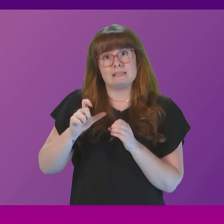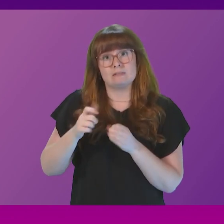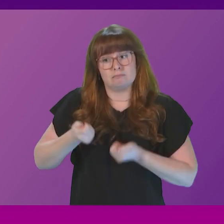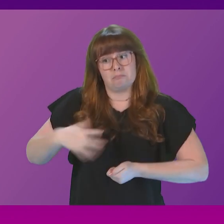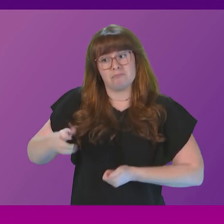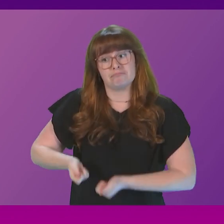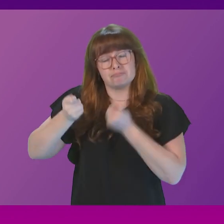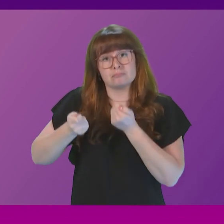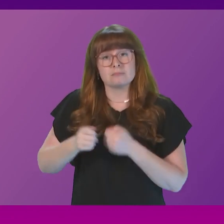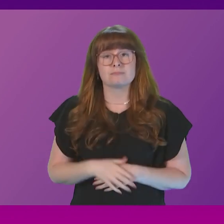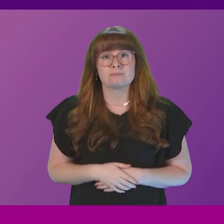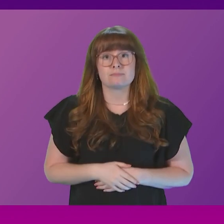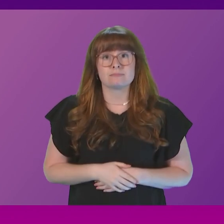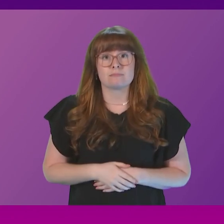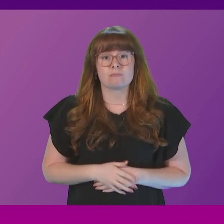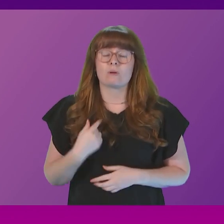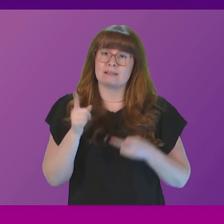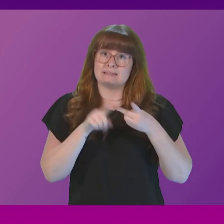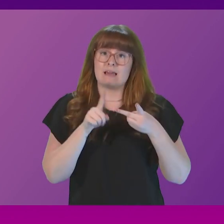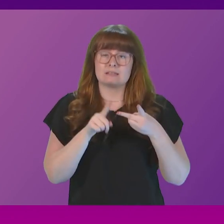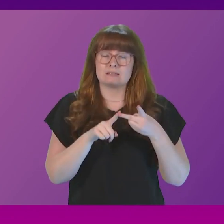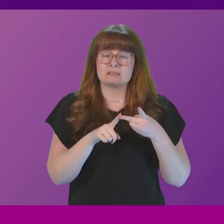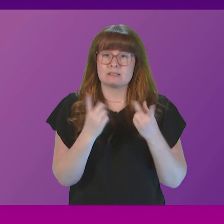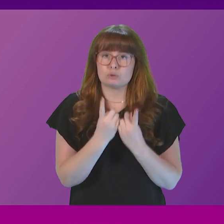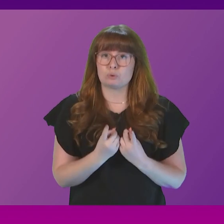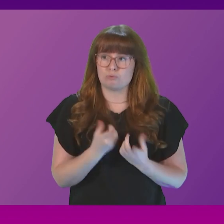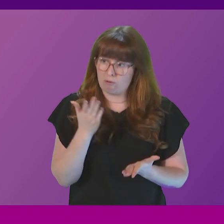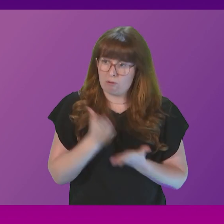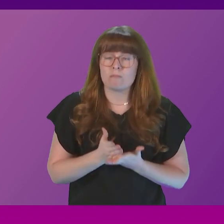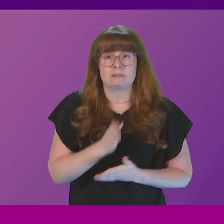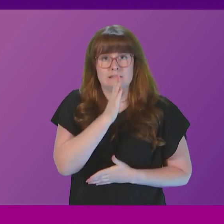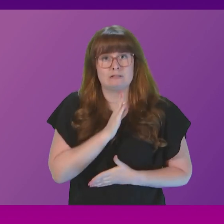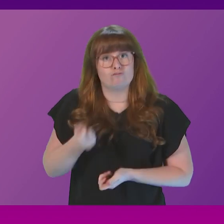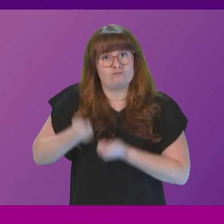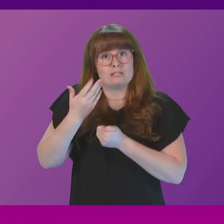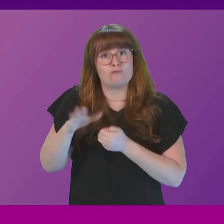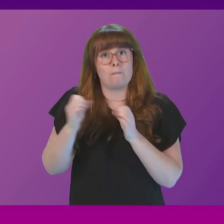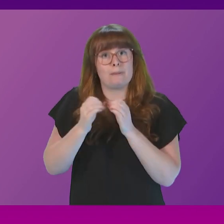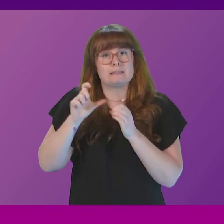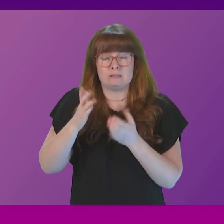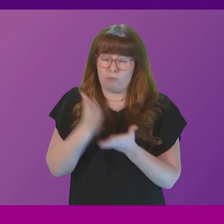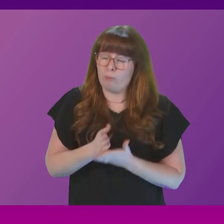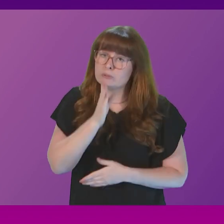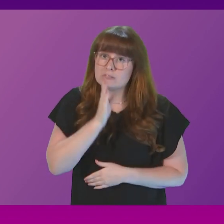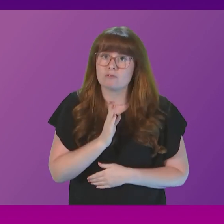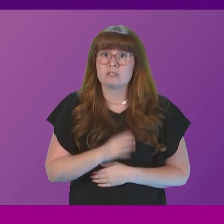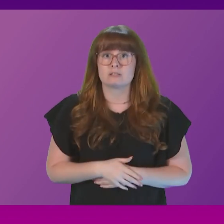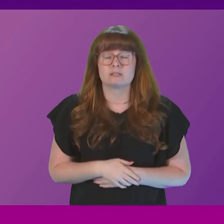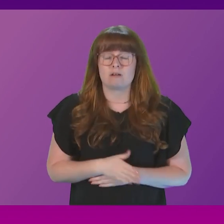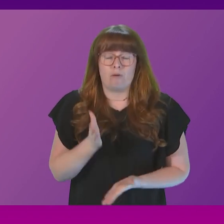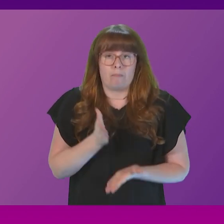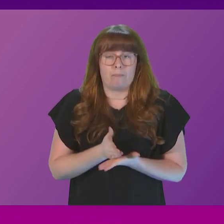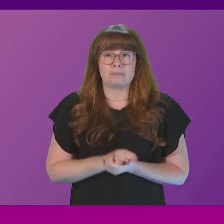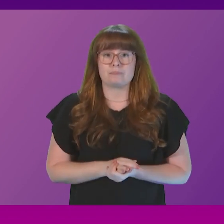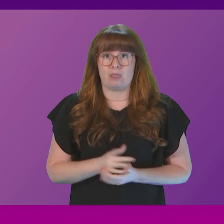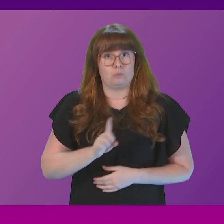programme? Well, on that second issue, of course, we take those issues that were raised by the BBC very, very seriously. Indeed, that's why, of course,